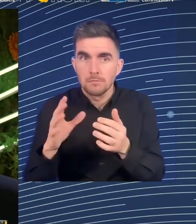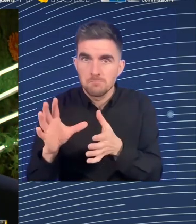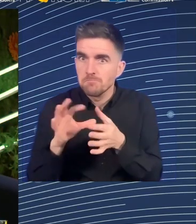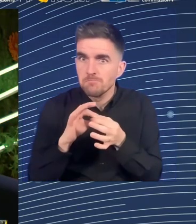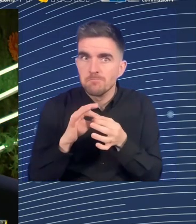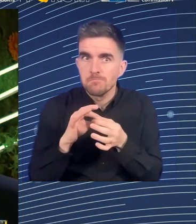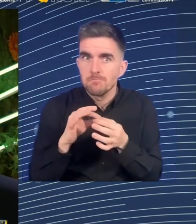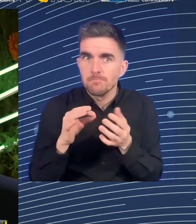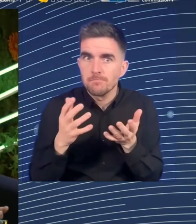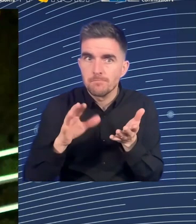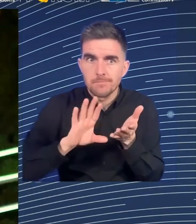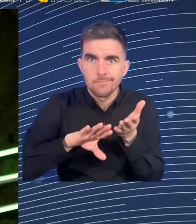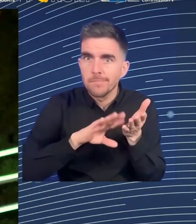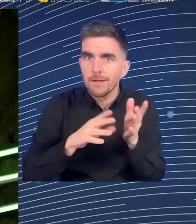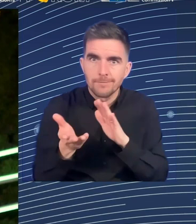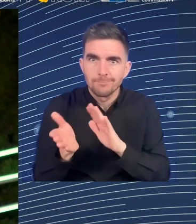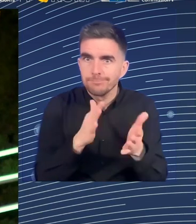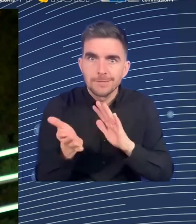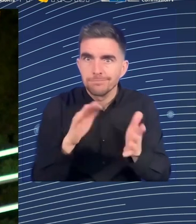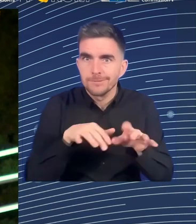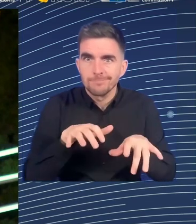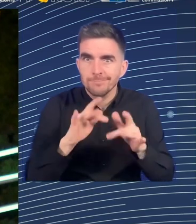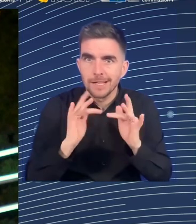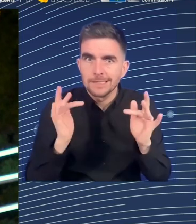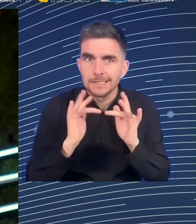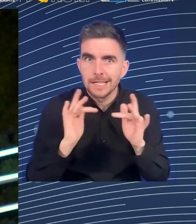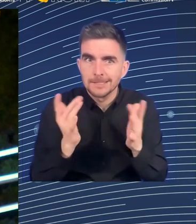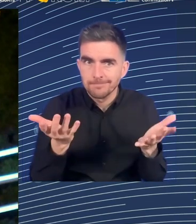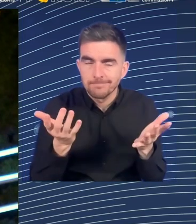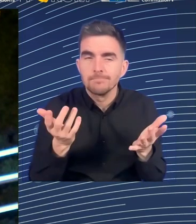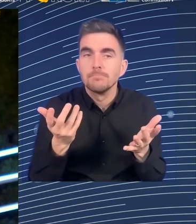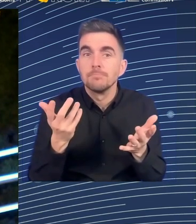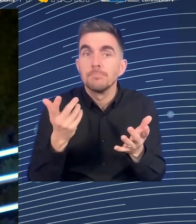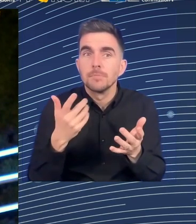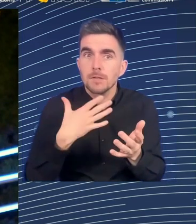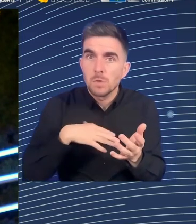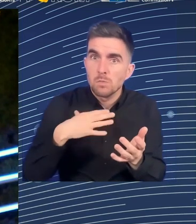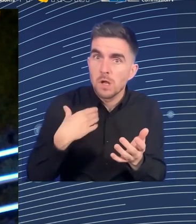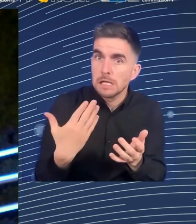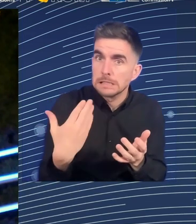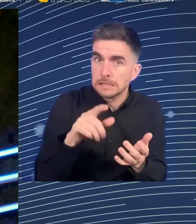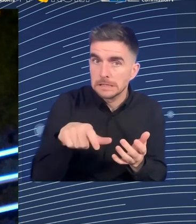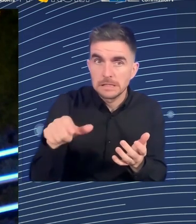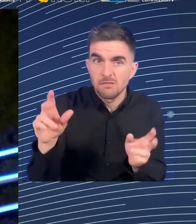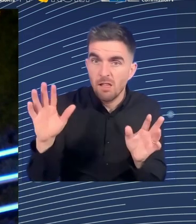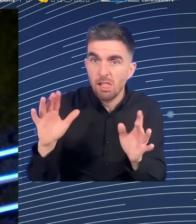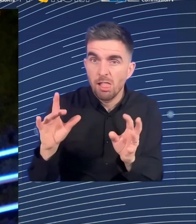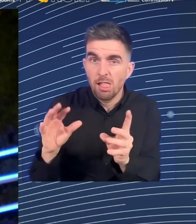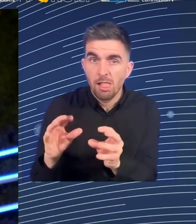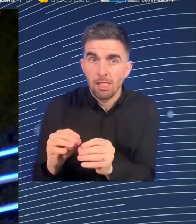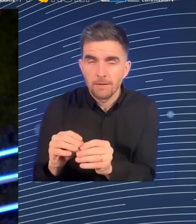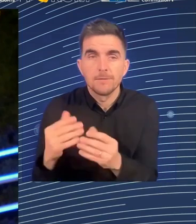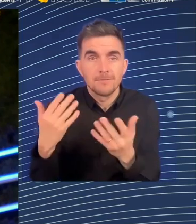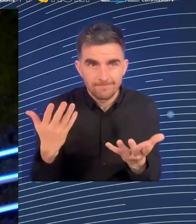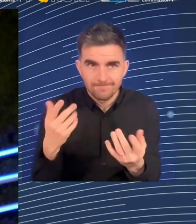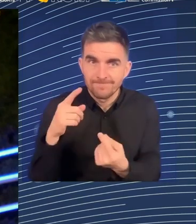professionals, these operators. And the same could be, of course, for the introduction of robots at the